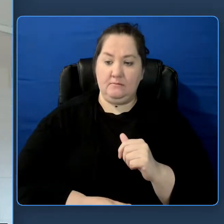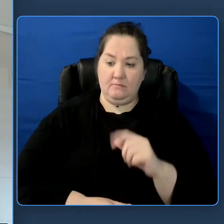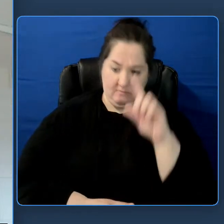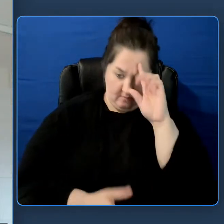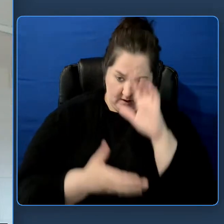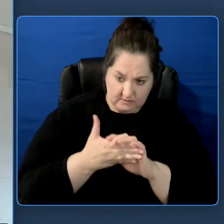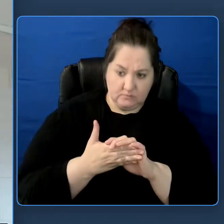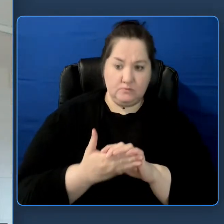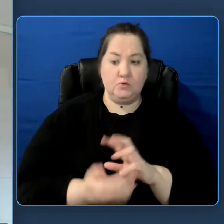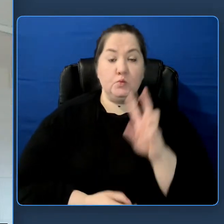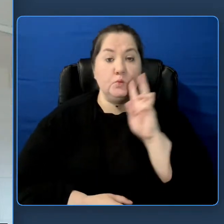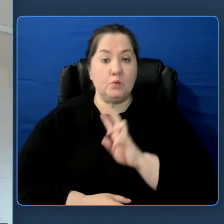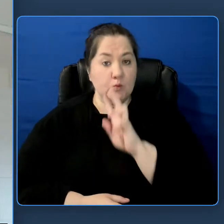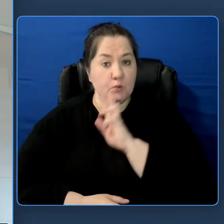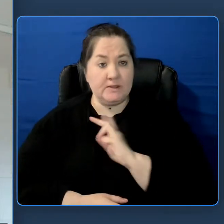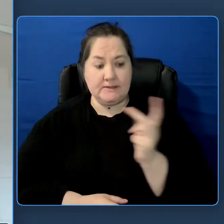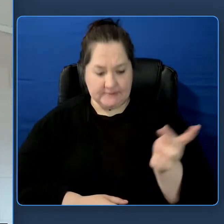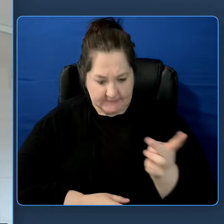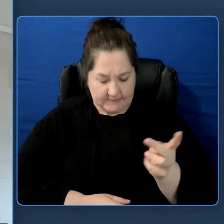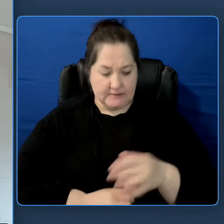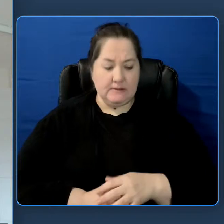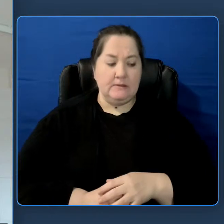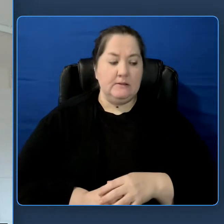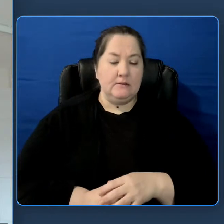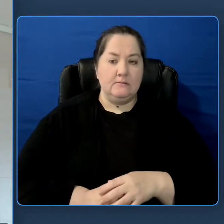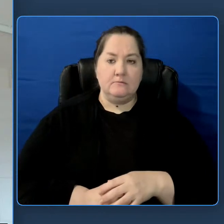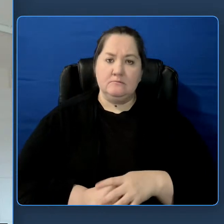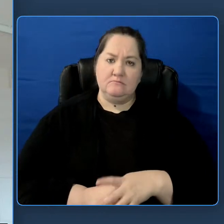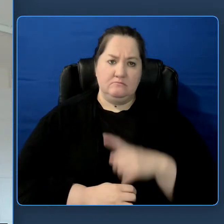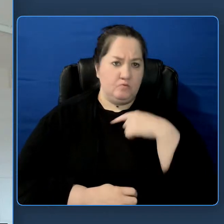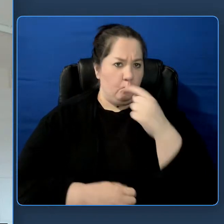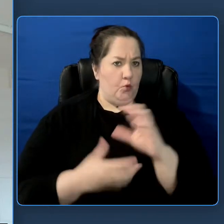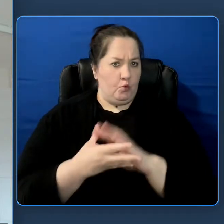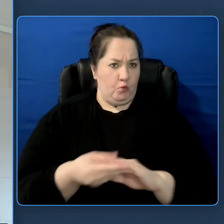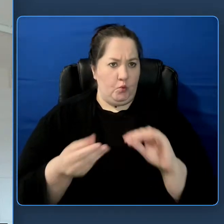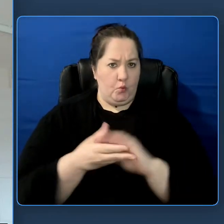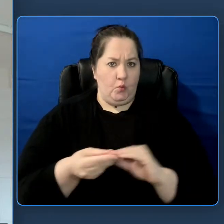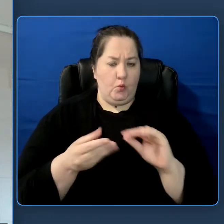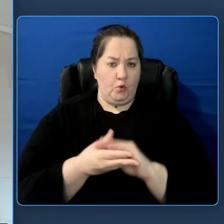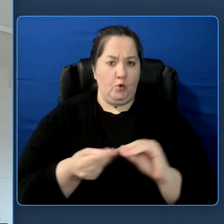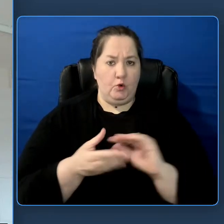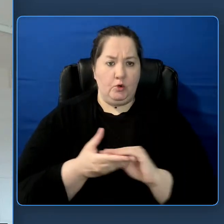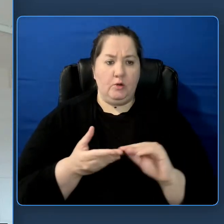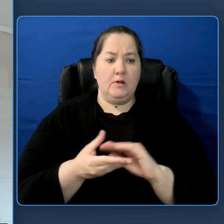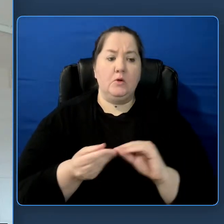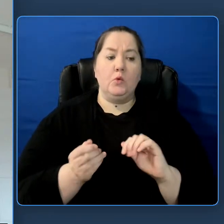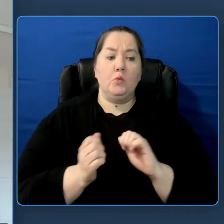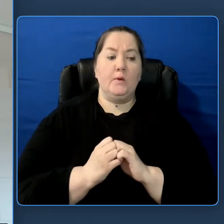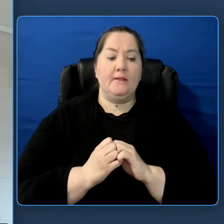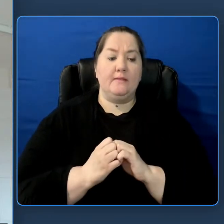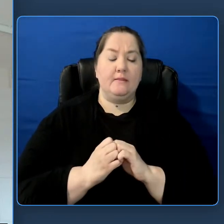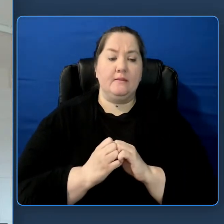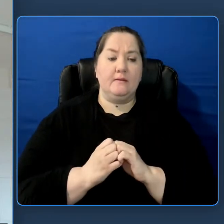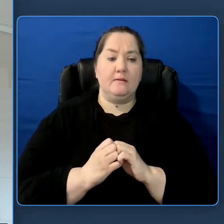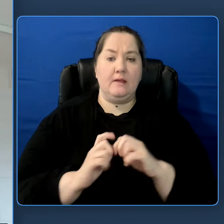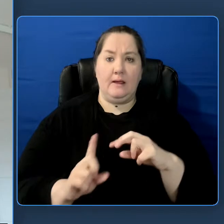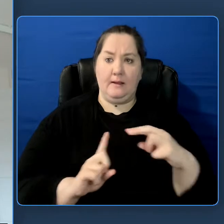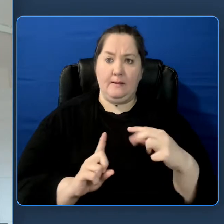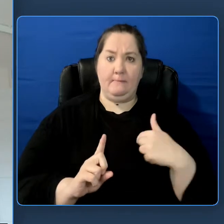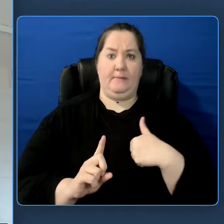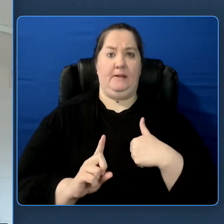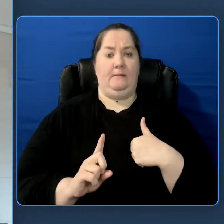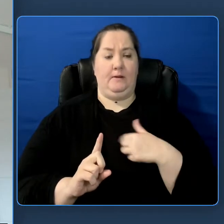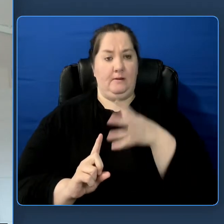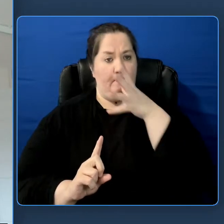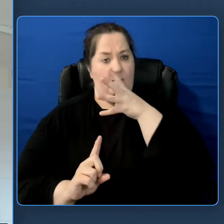our twins, kind of told our story through the lens of me being